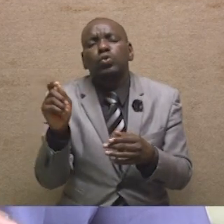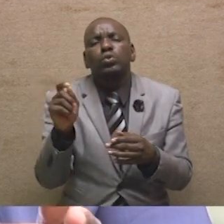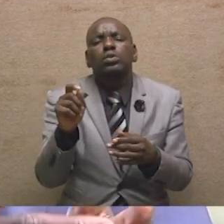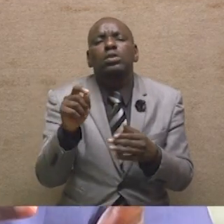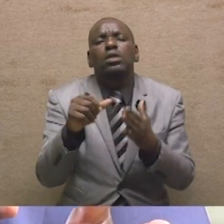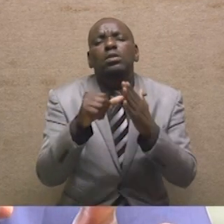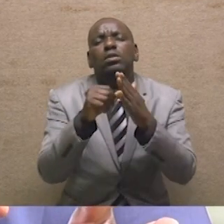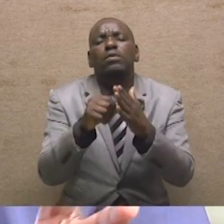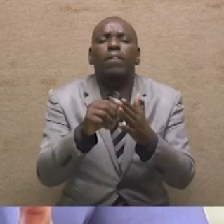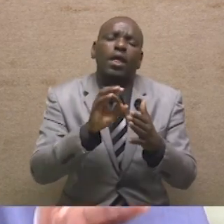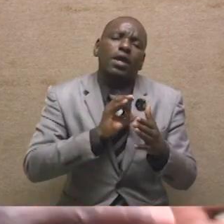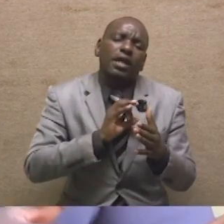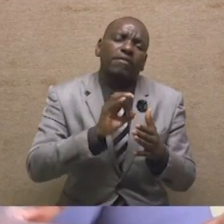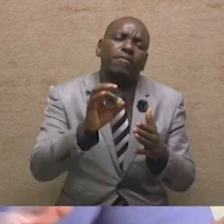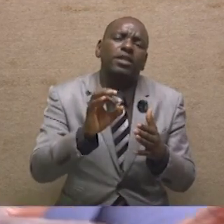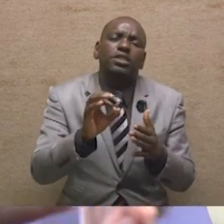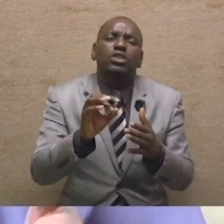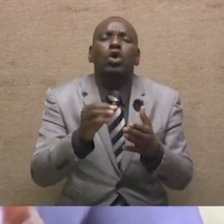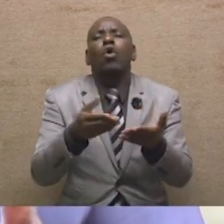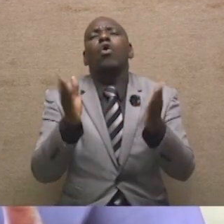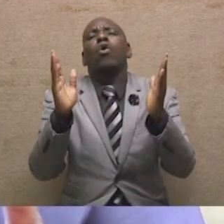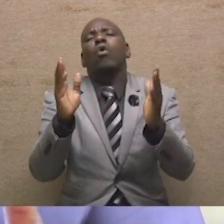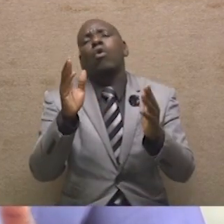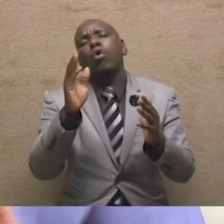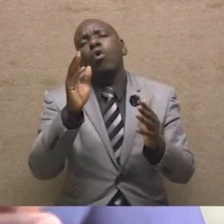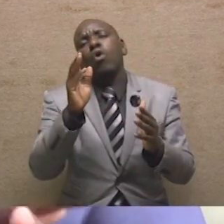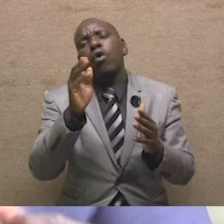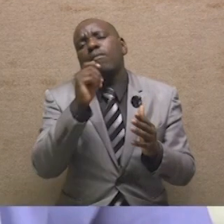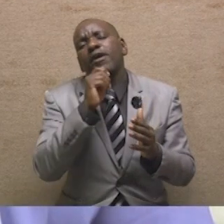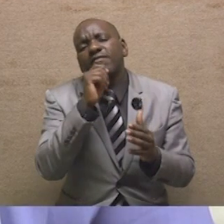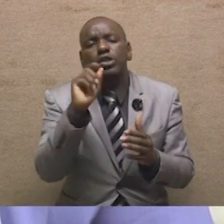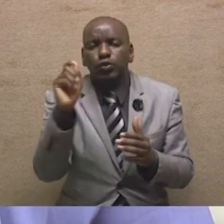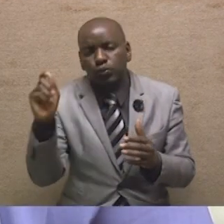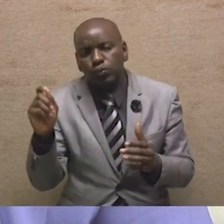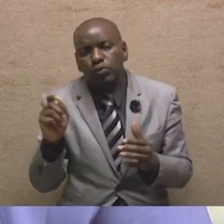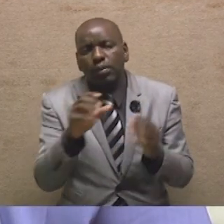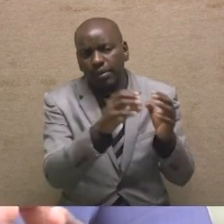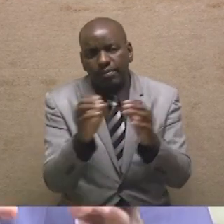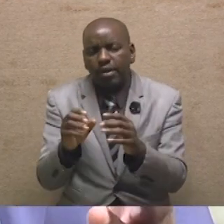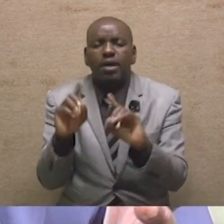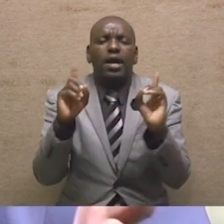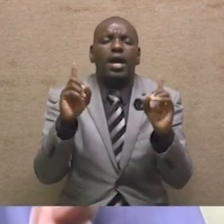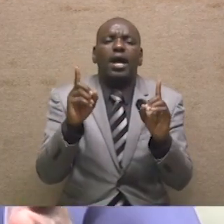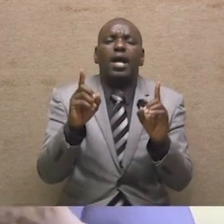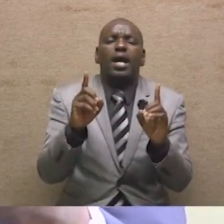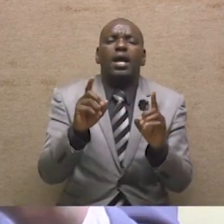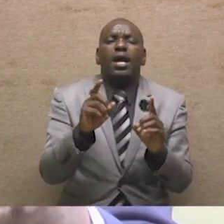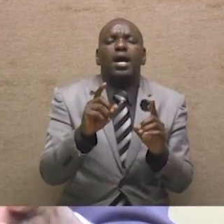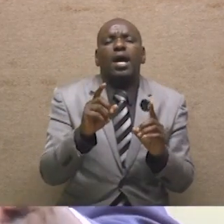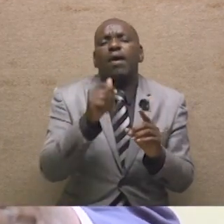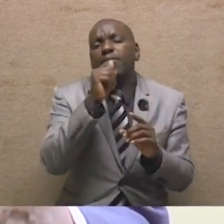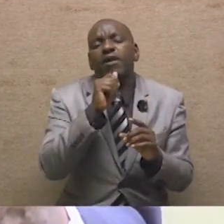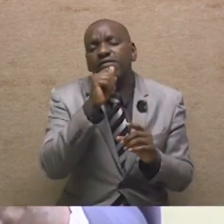are not necessarily either government or non-governmental schools. Within those classes you will find, especially